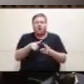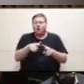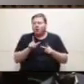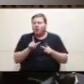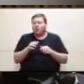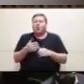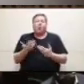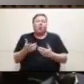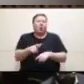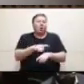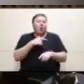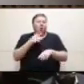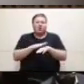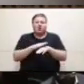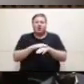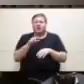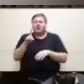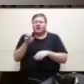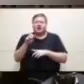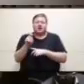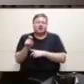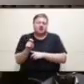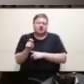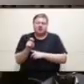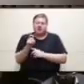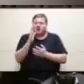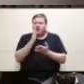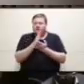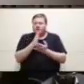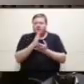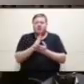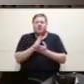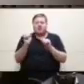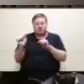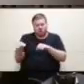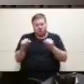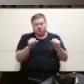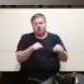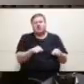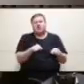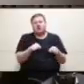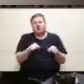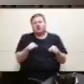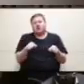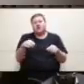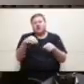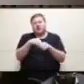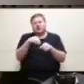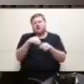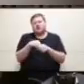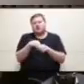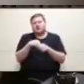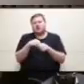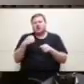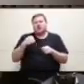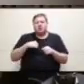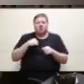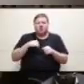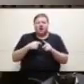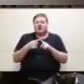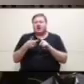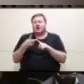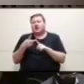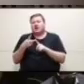long-term debt, there should be an agreement that should be entered into between the municipality